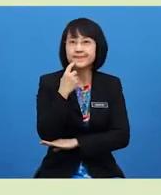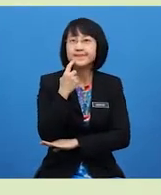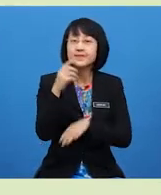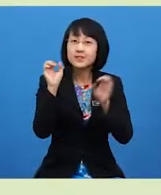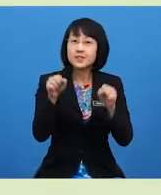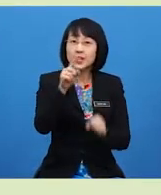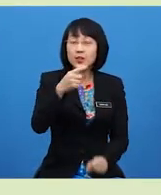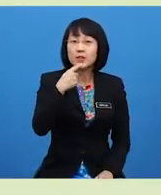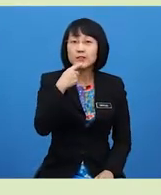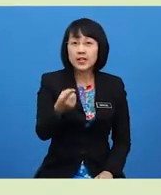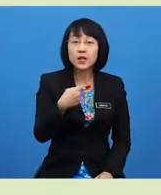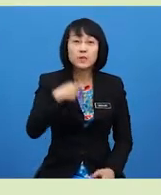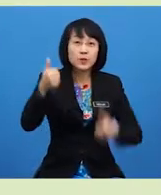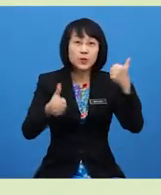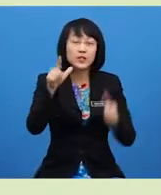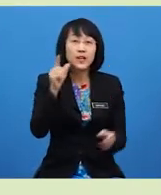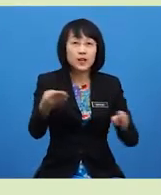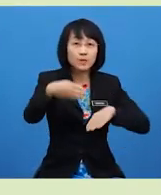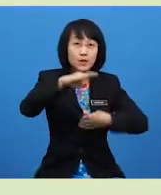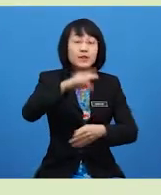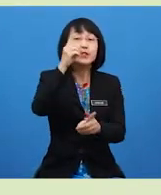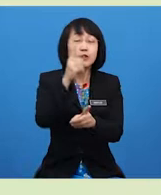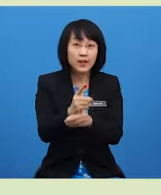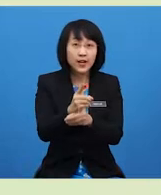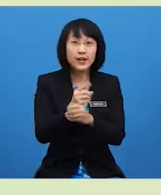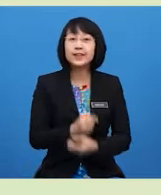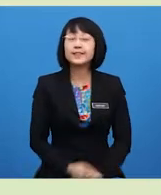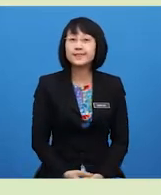Can you tell me which lunchbox is the correct one?